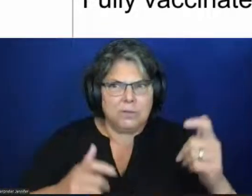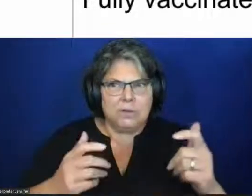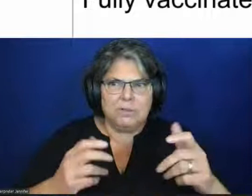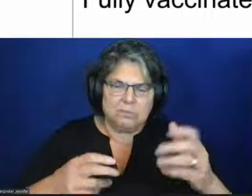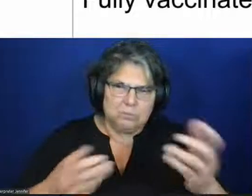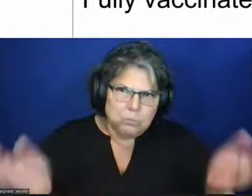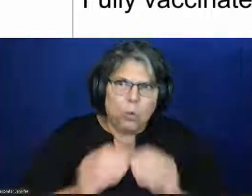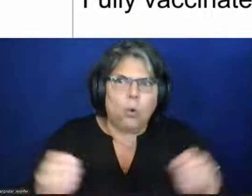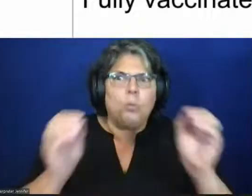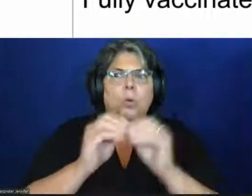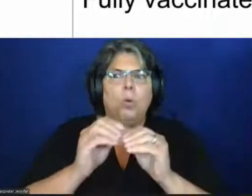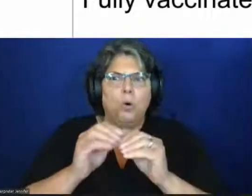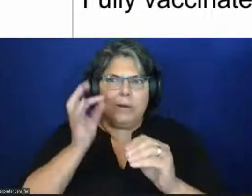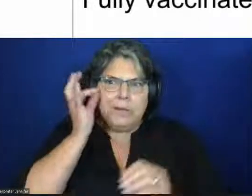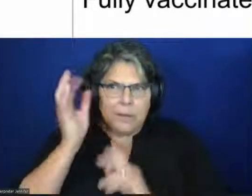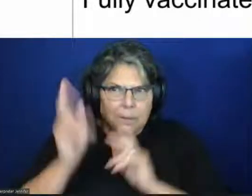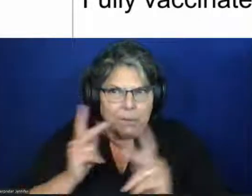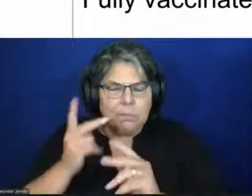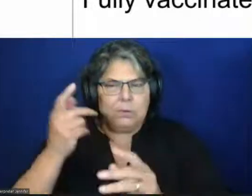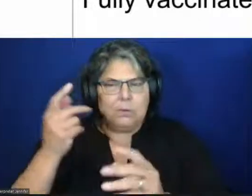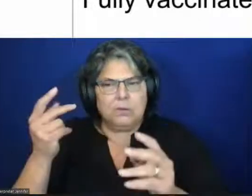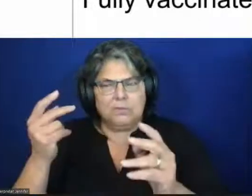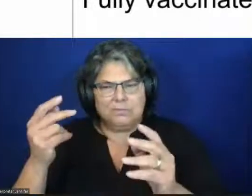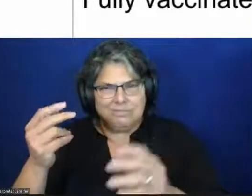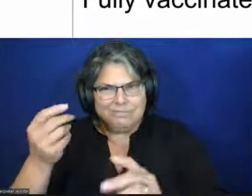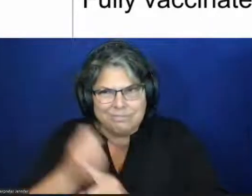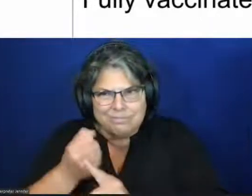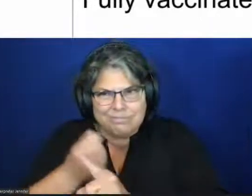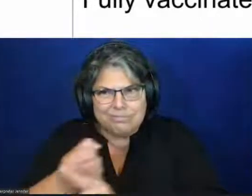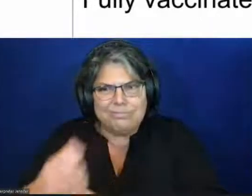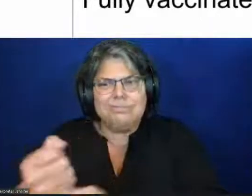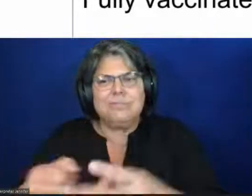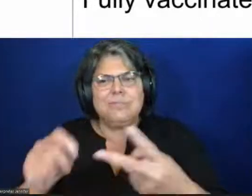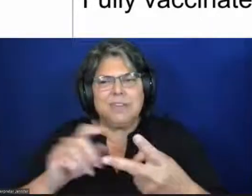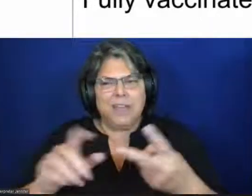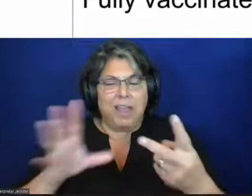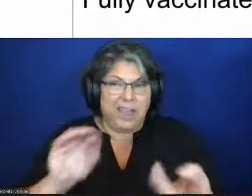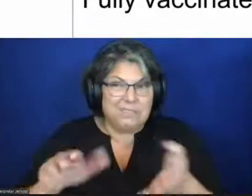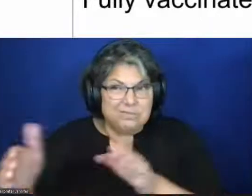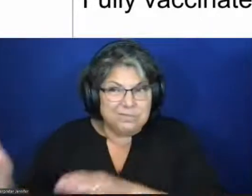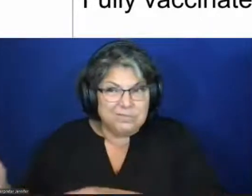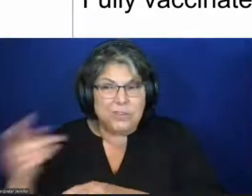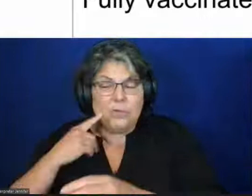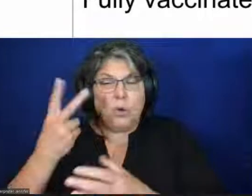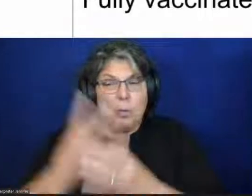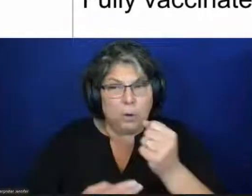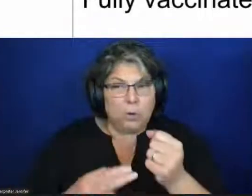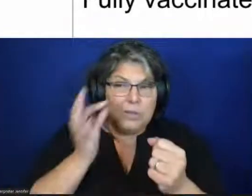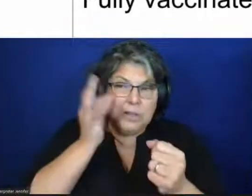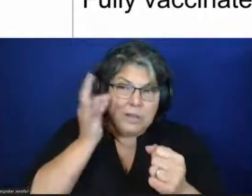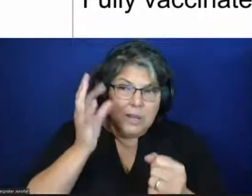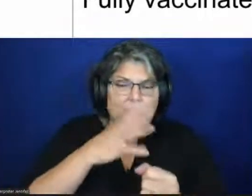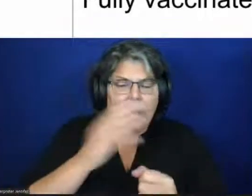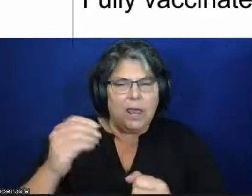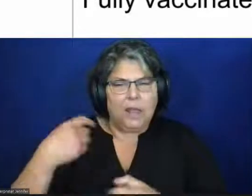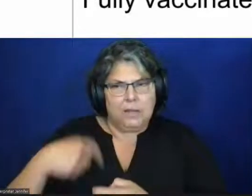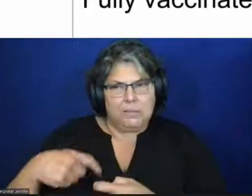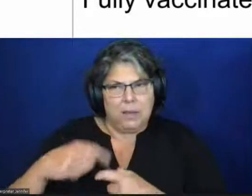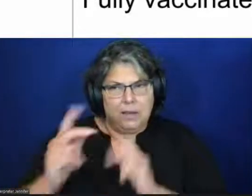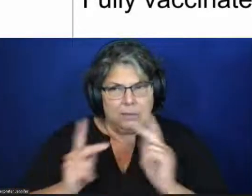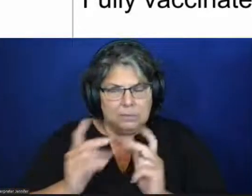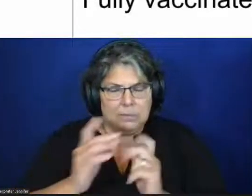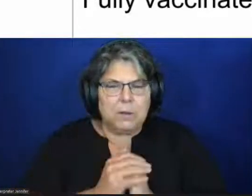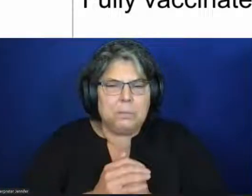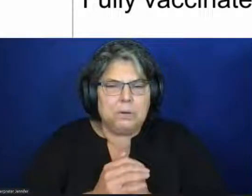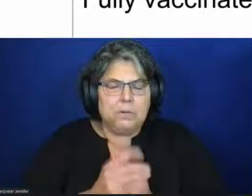and mortality rates in both the Native Americans and in the Hispanic population. Among age groups,